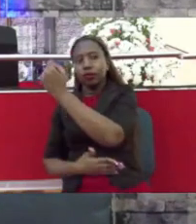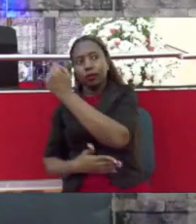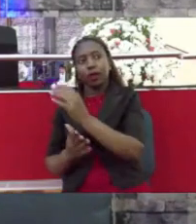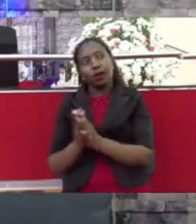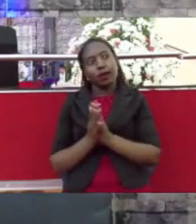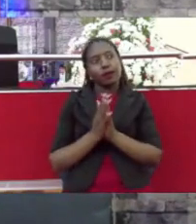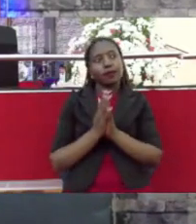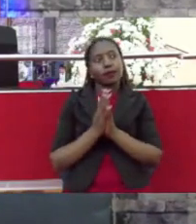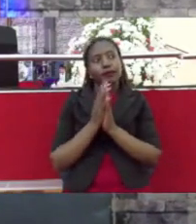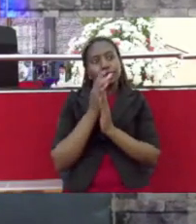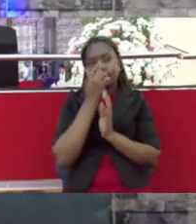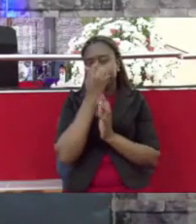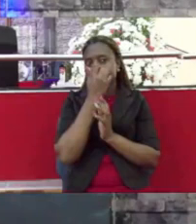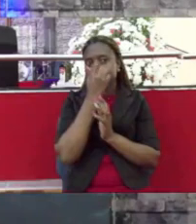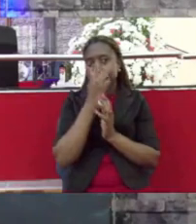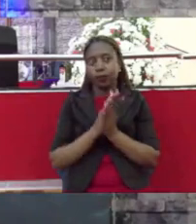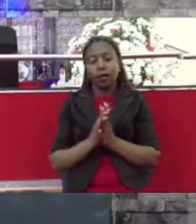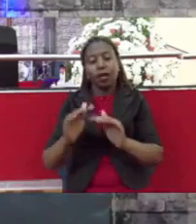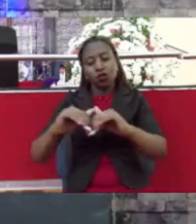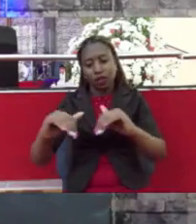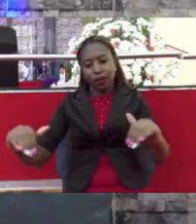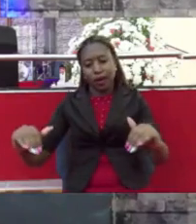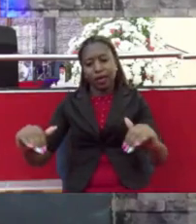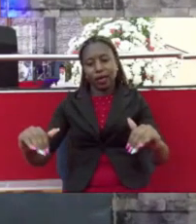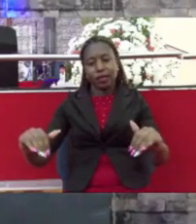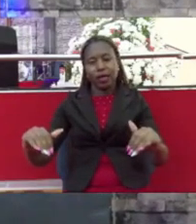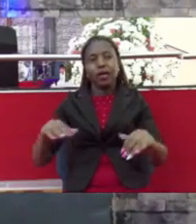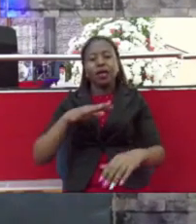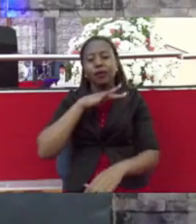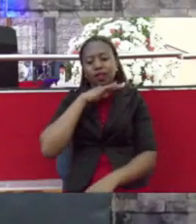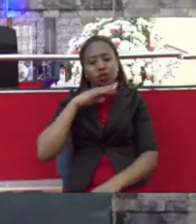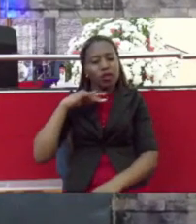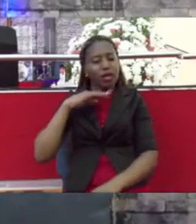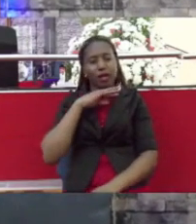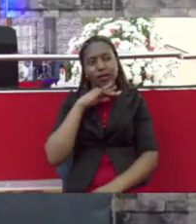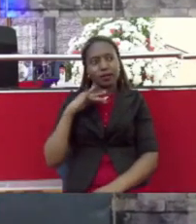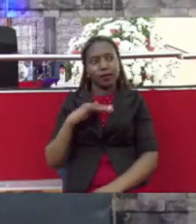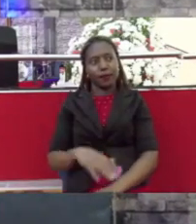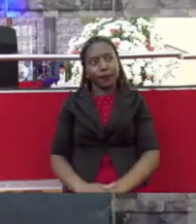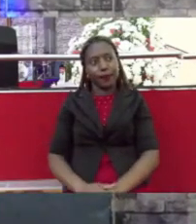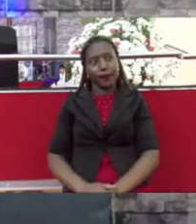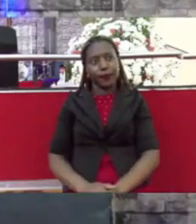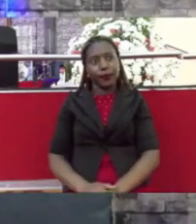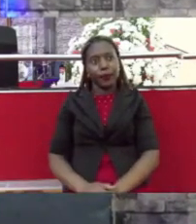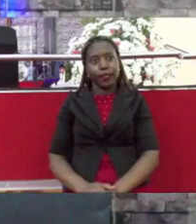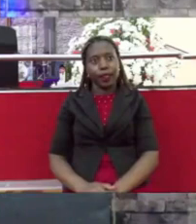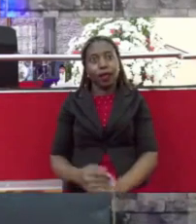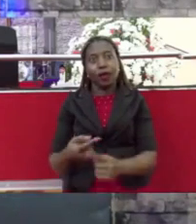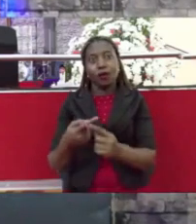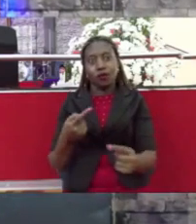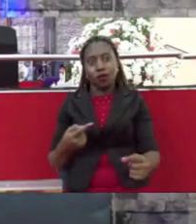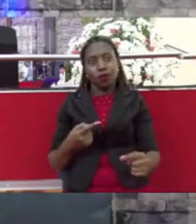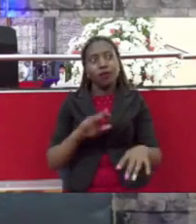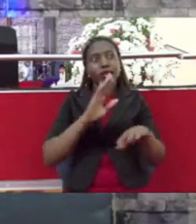kile hakipendezi. That is to separate chaff, which is rubbish, yani kutenganisha uchafu, from the grain by